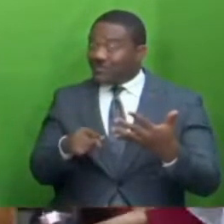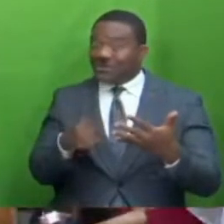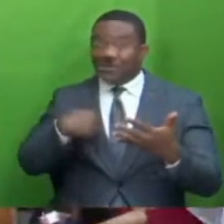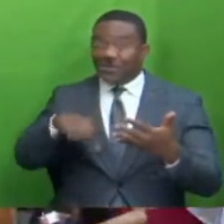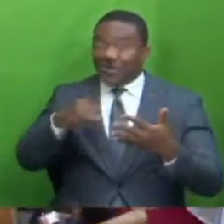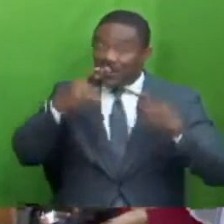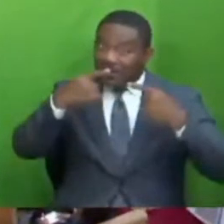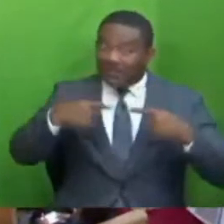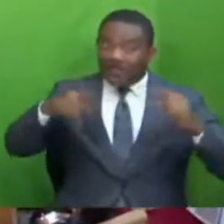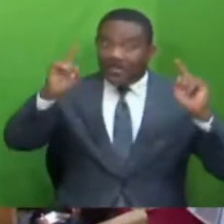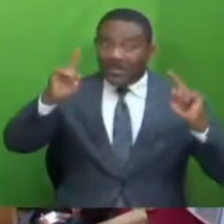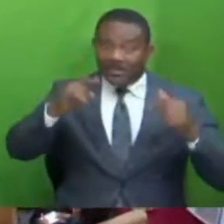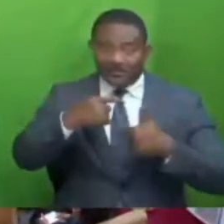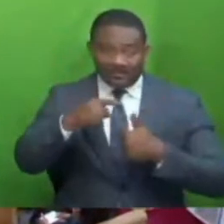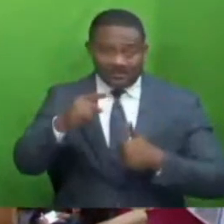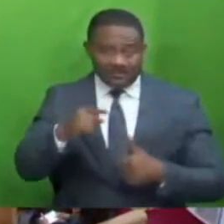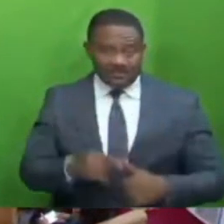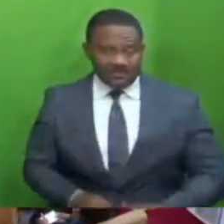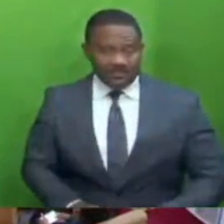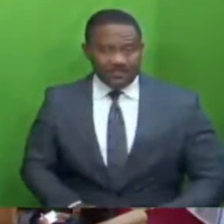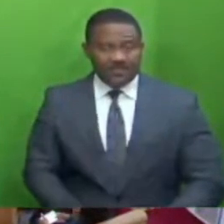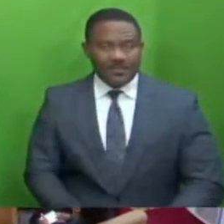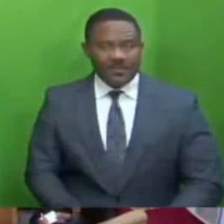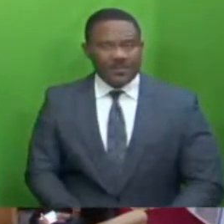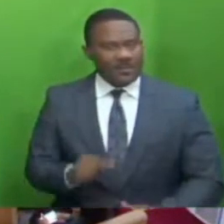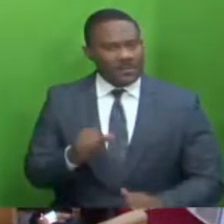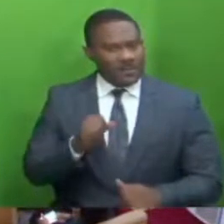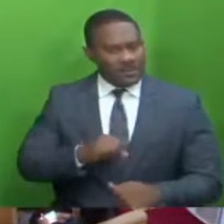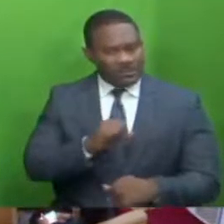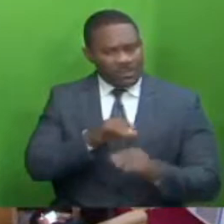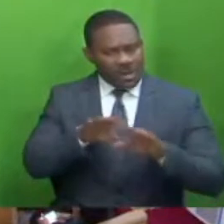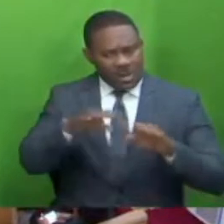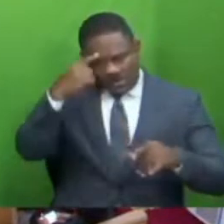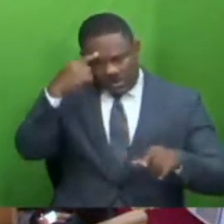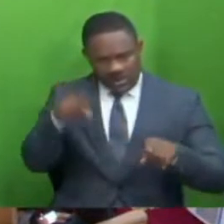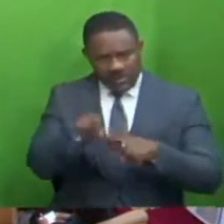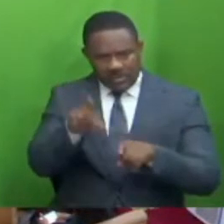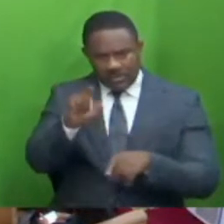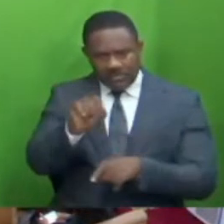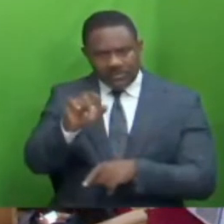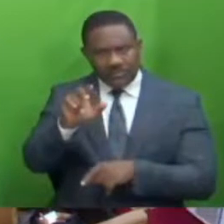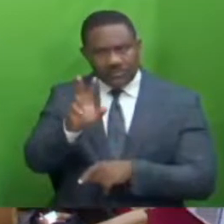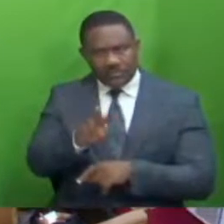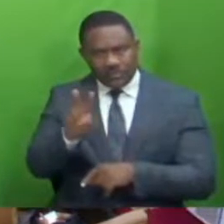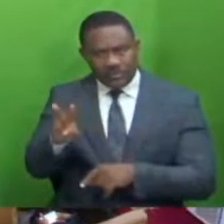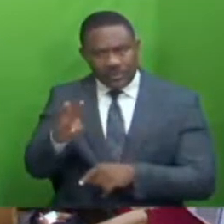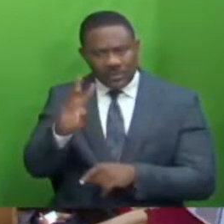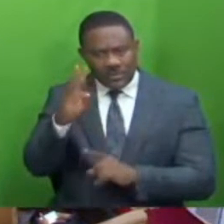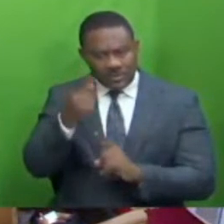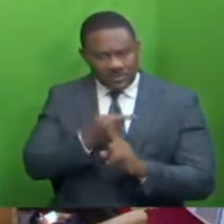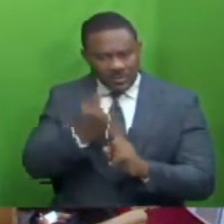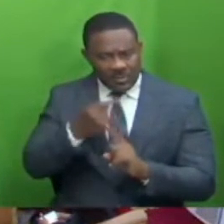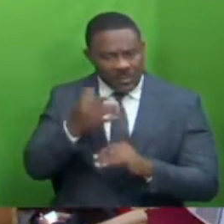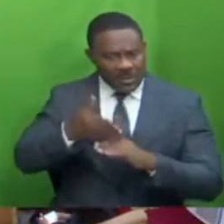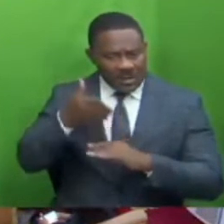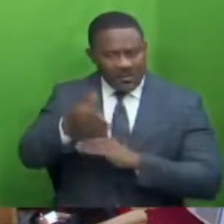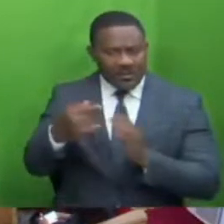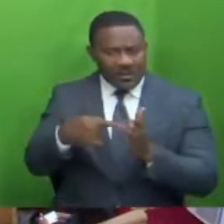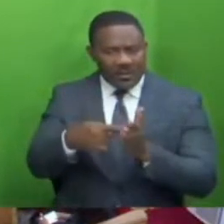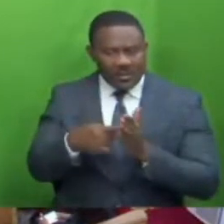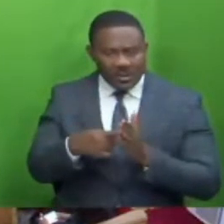achieved staff-level agreement in December 2022, 6 months after we formally requested for the